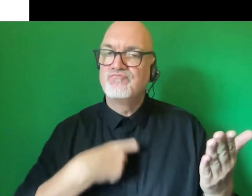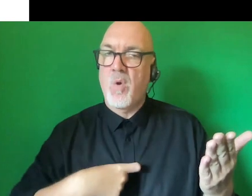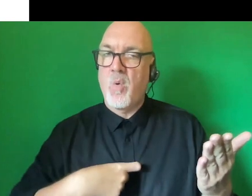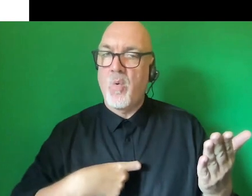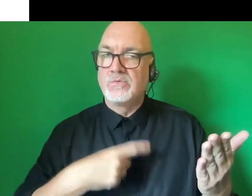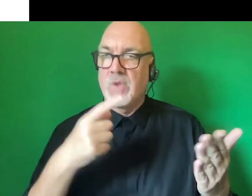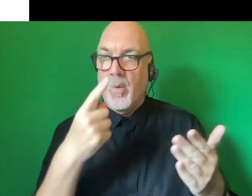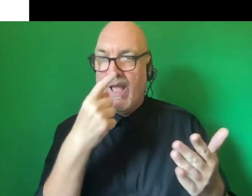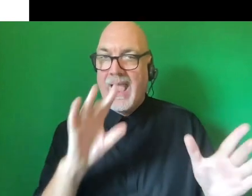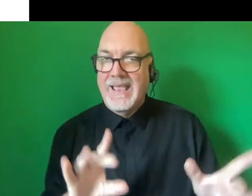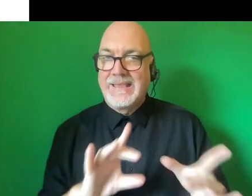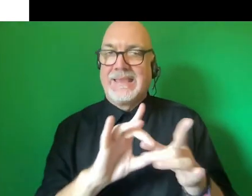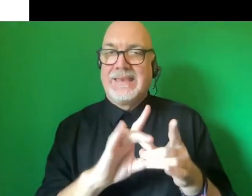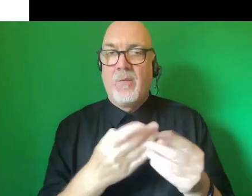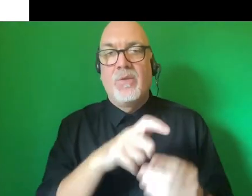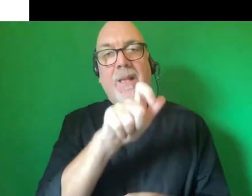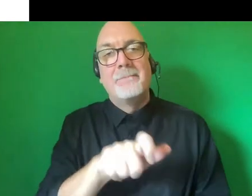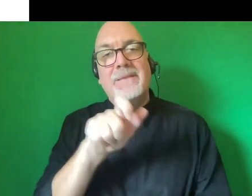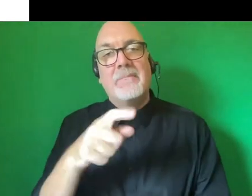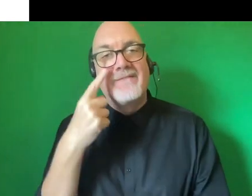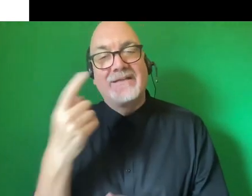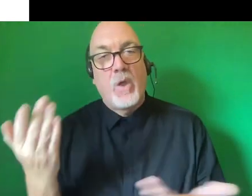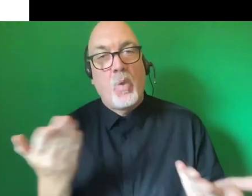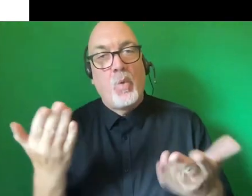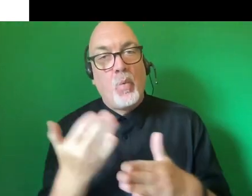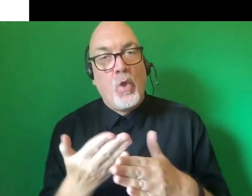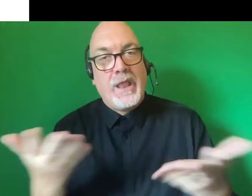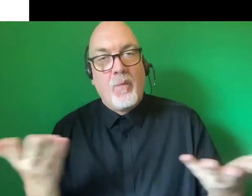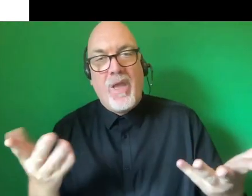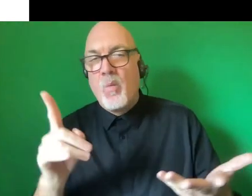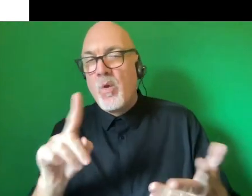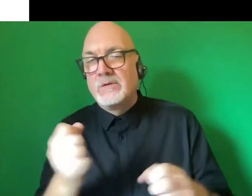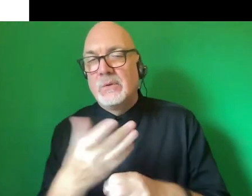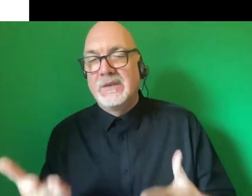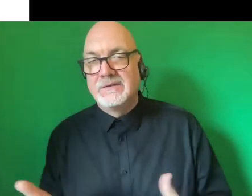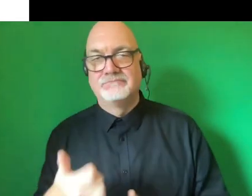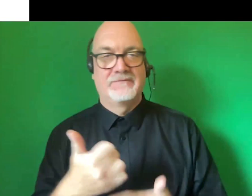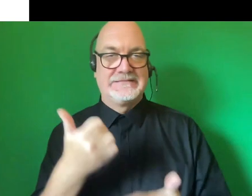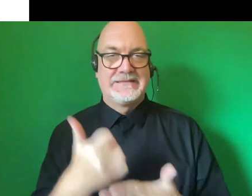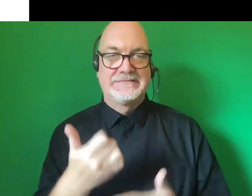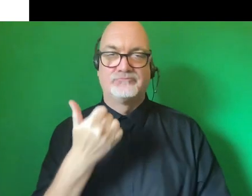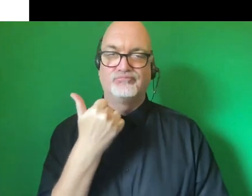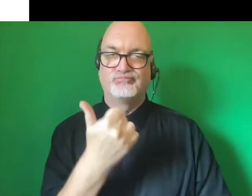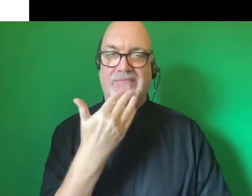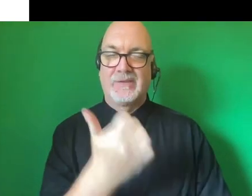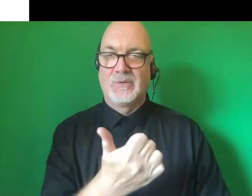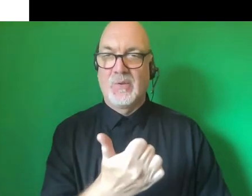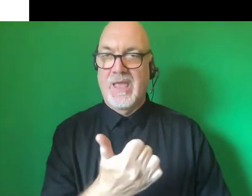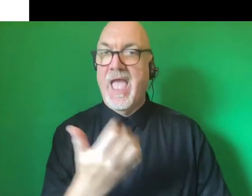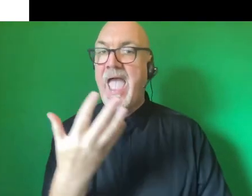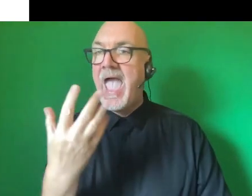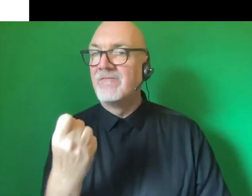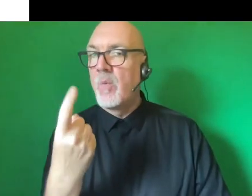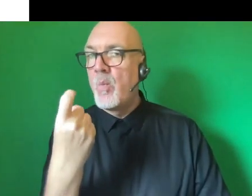their roles are. So it's a means of connecting individuals to find out who's working where and what they're doing. Fantastic, brilliant, thank you.